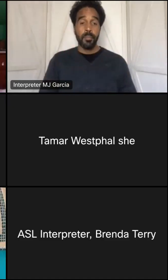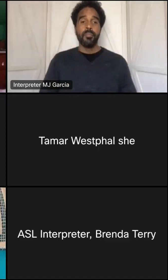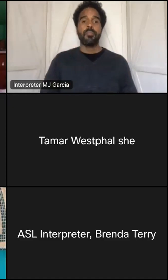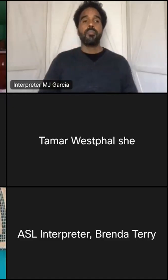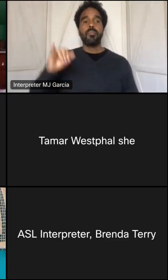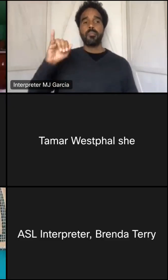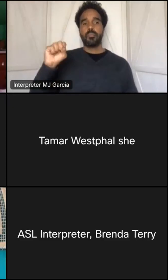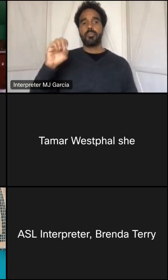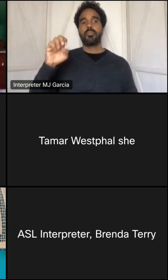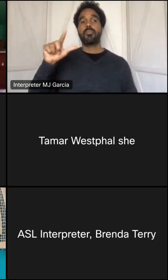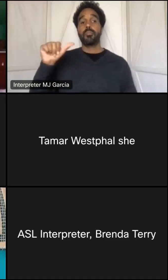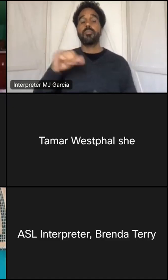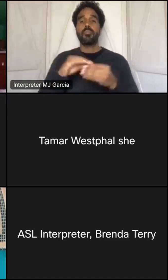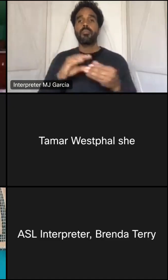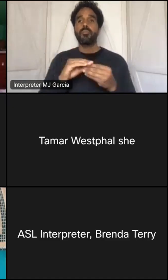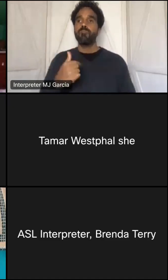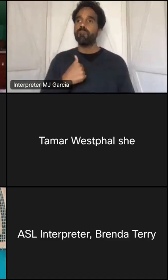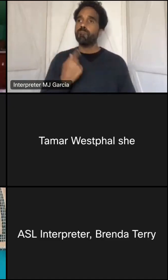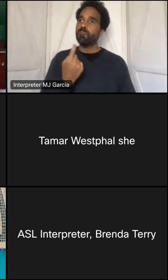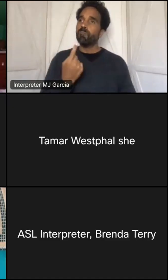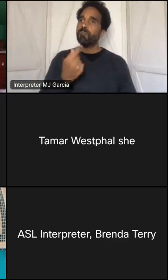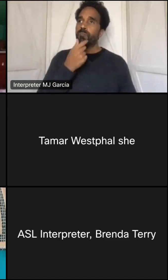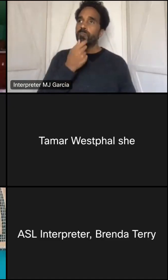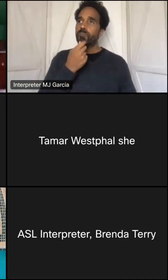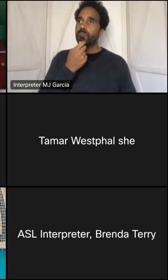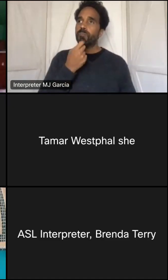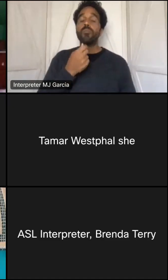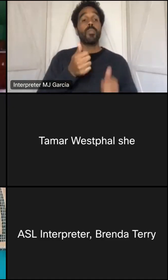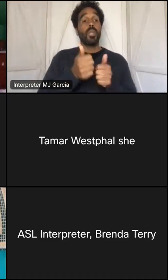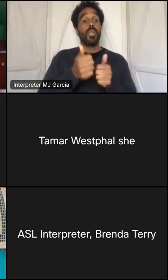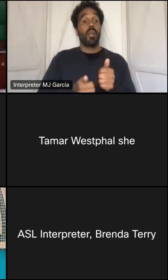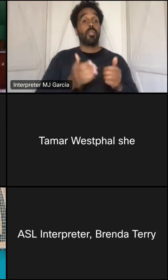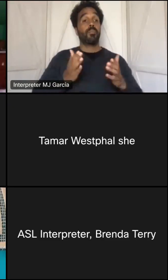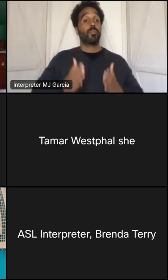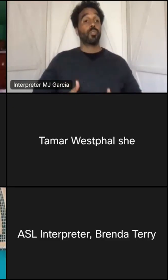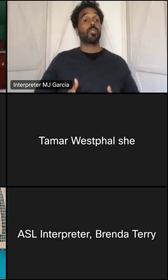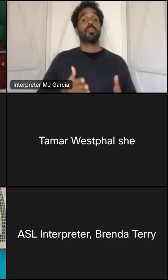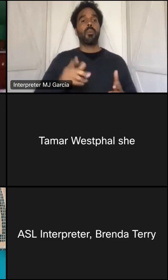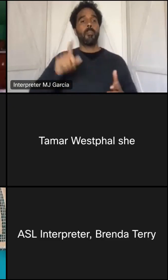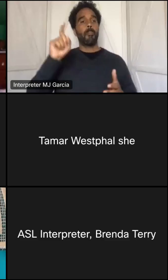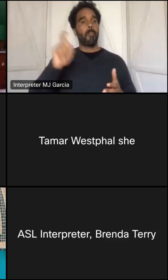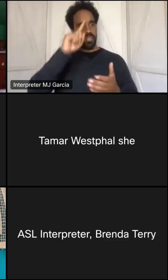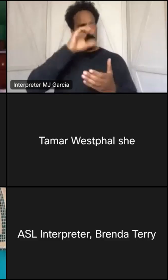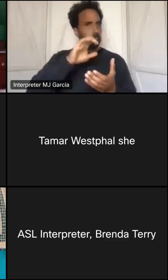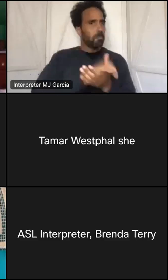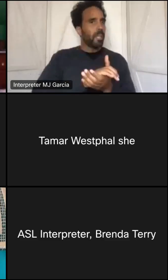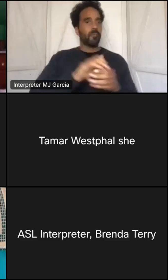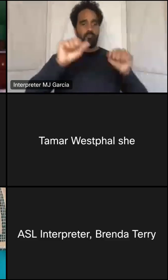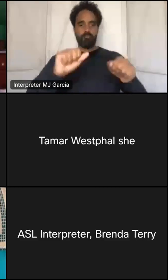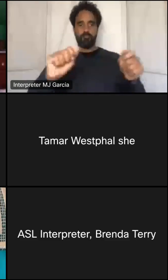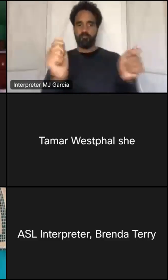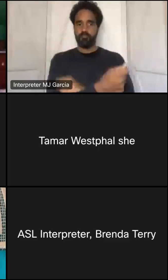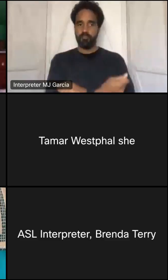I feel that every person has to believe in change, and